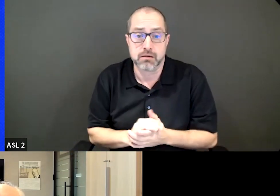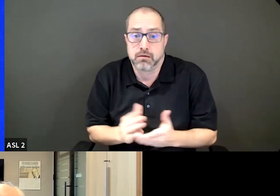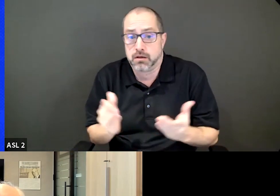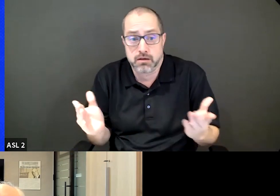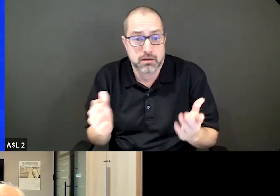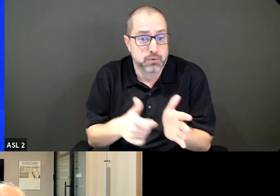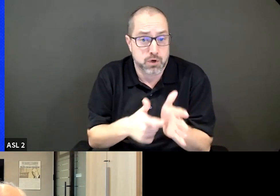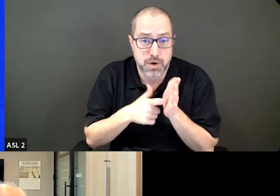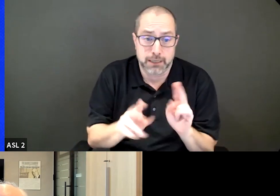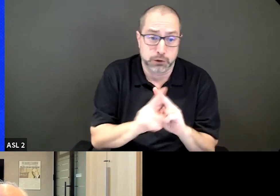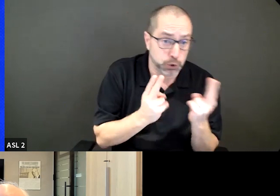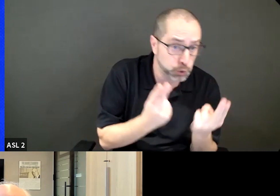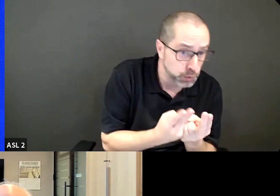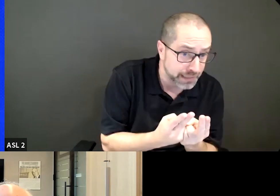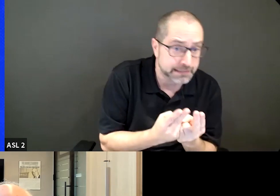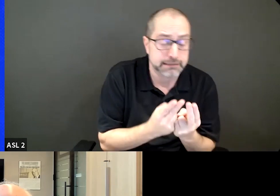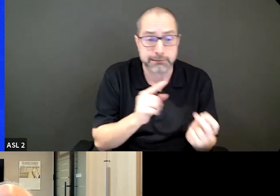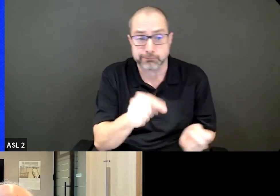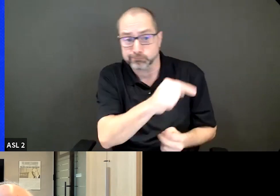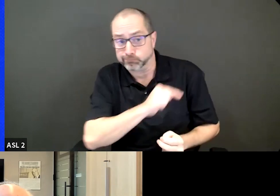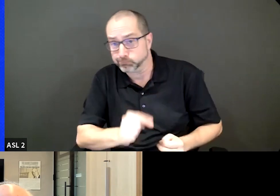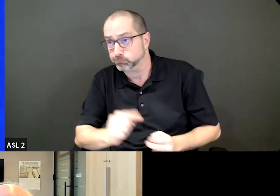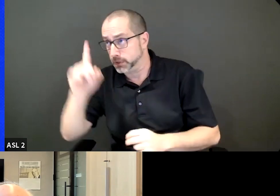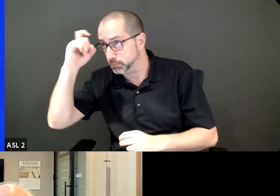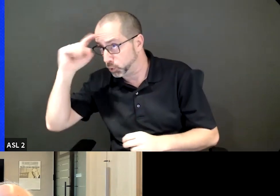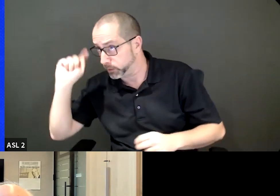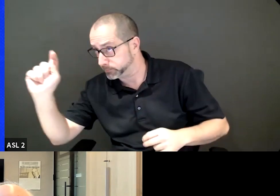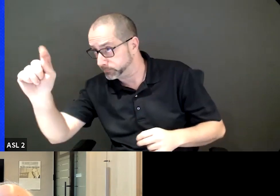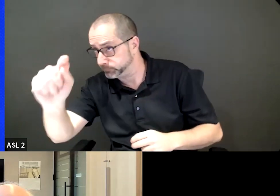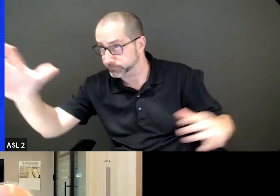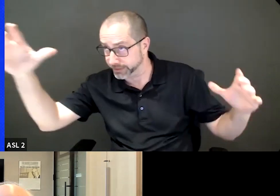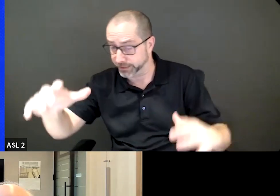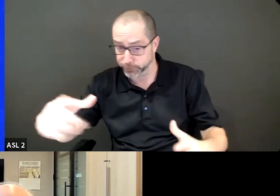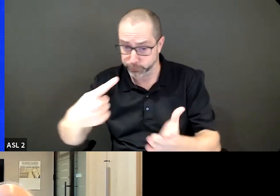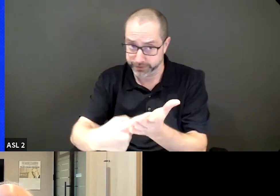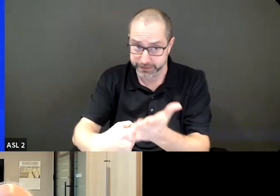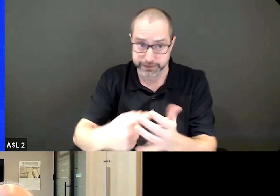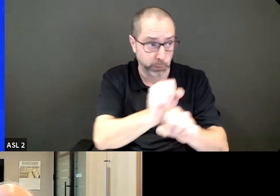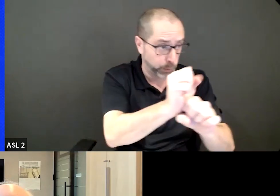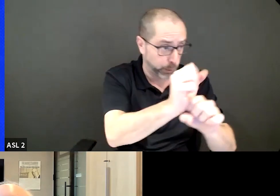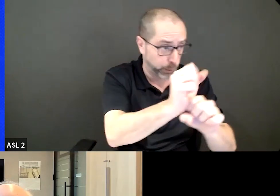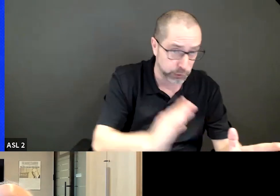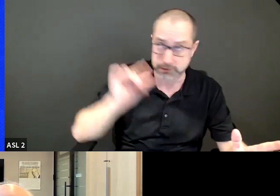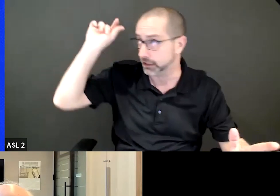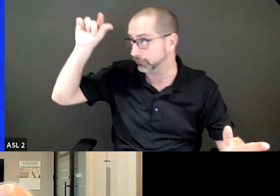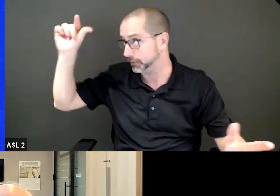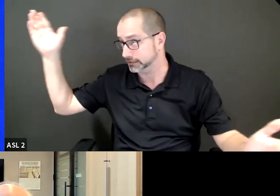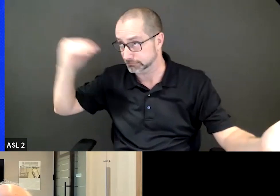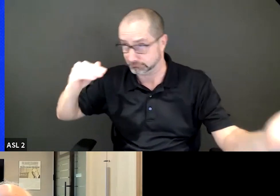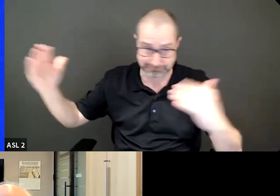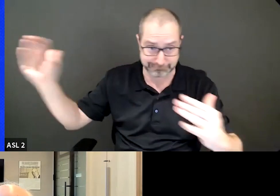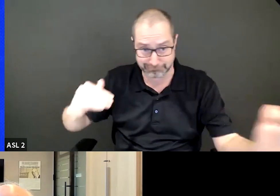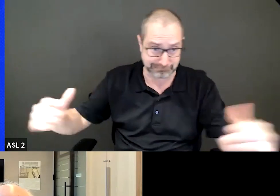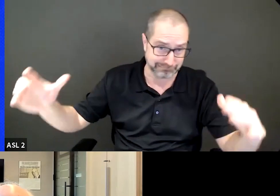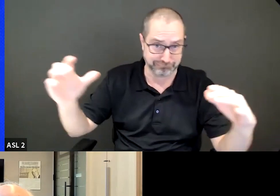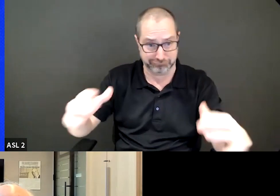both unions and employers to come together to have those discussions and to bring workers along and governments along to the table to see how we can navigate those